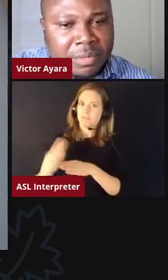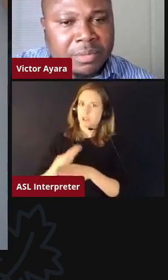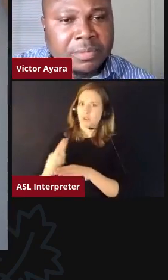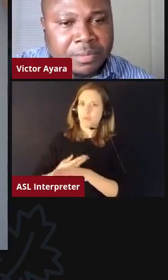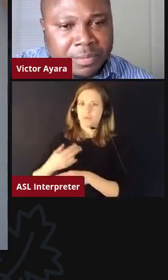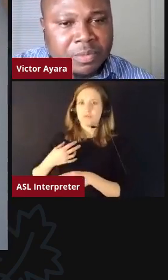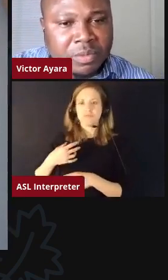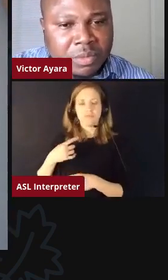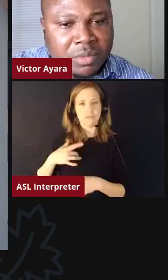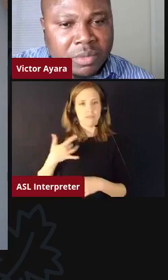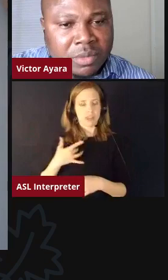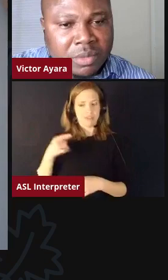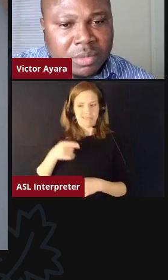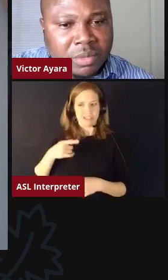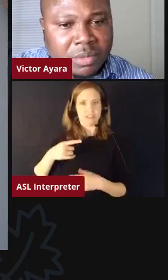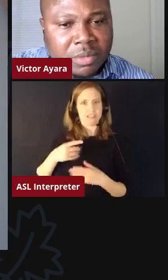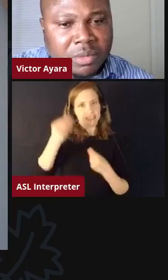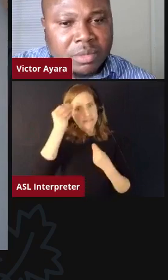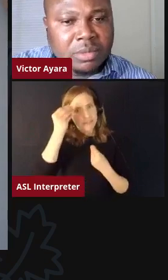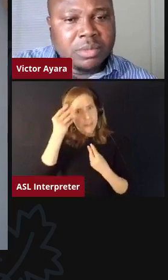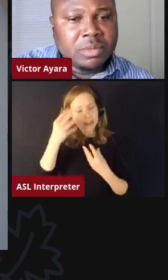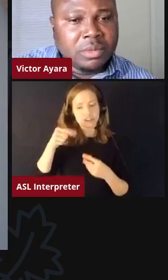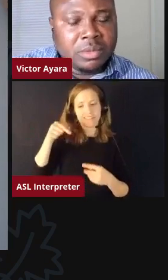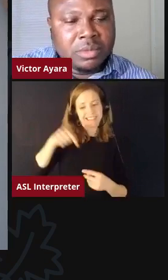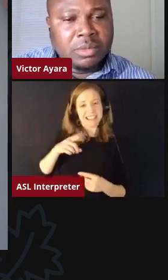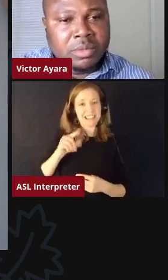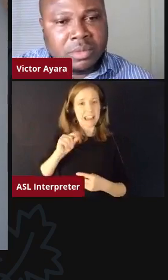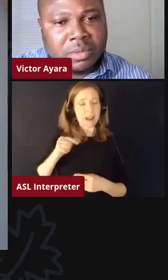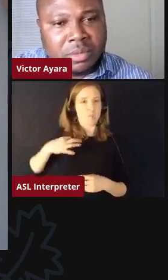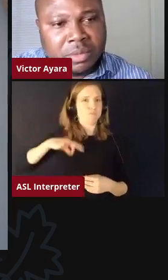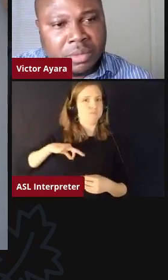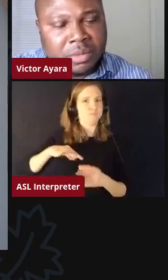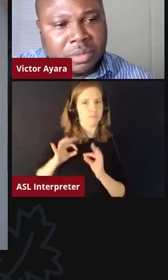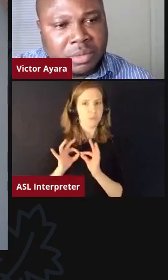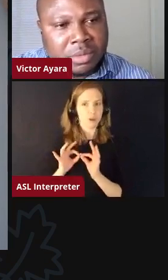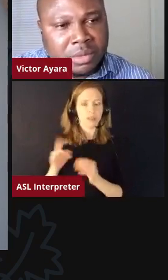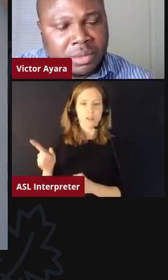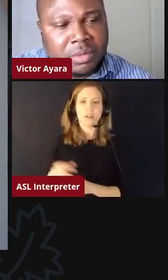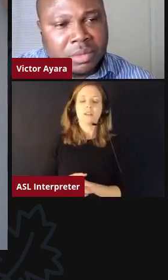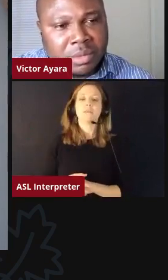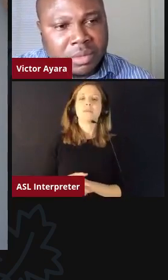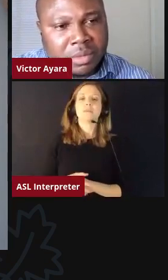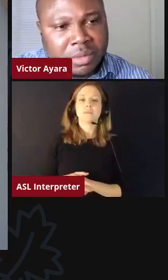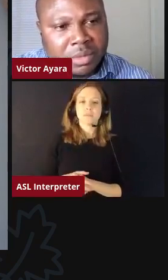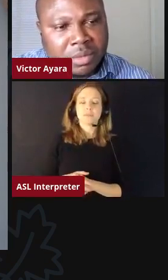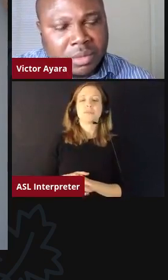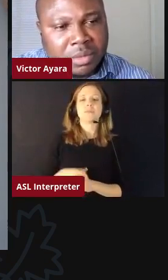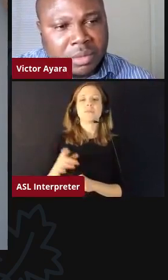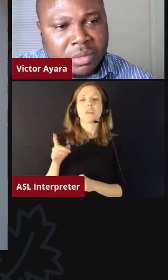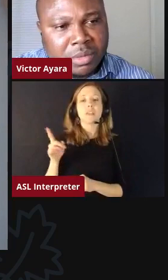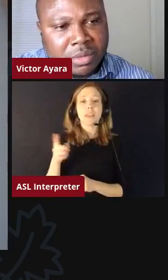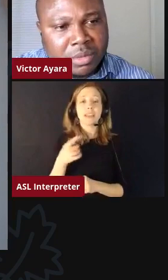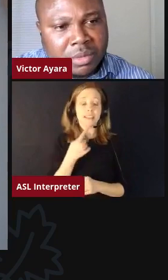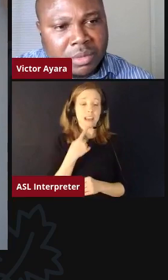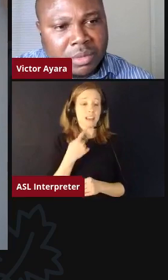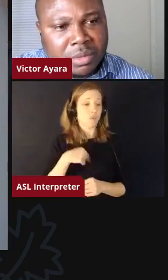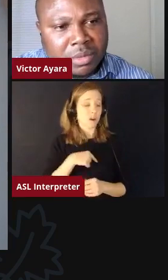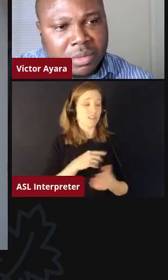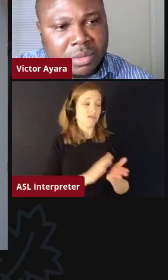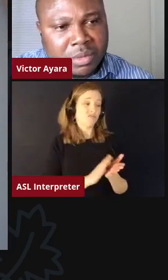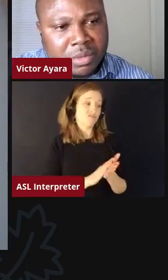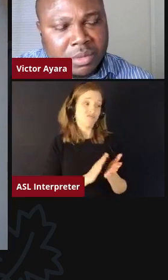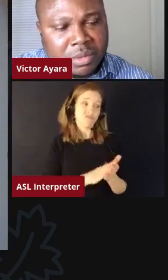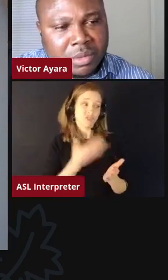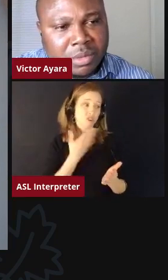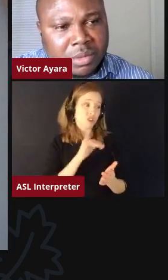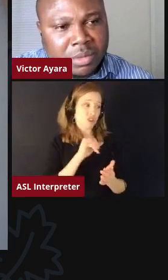job. They were able, the Centers for Disease Control, who funds them, said, you guys are probably at 90% of your